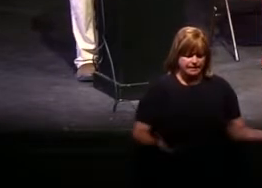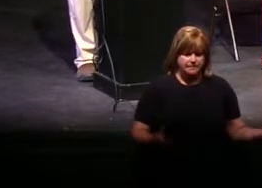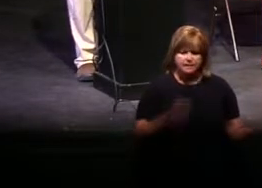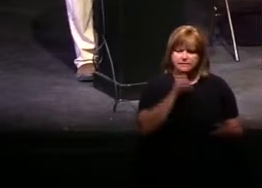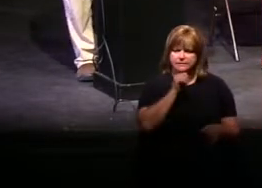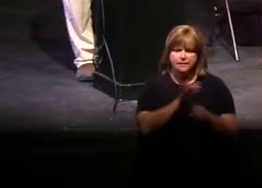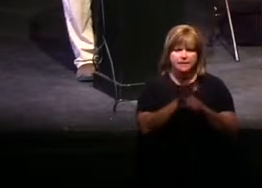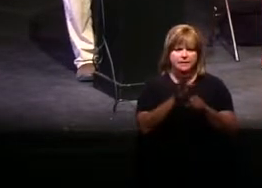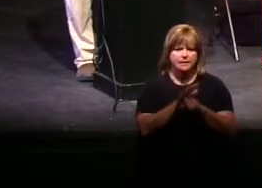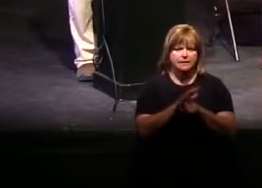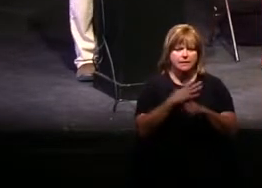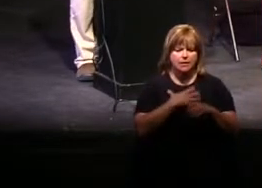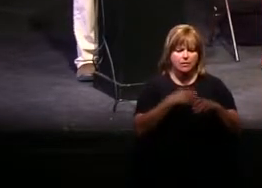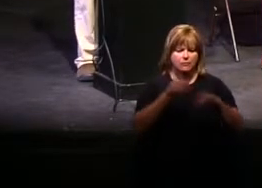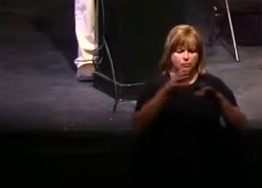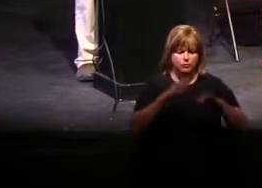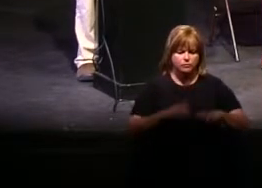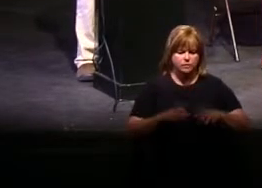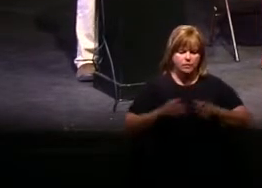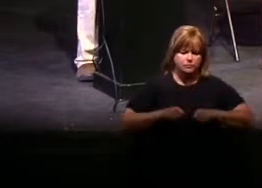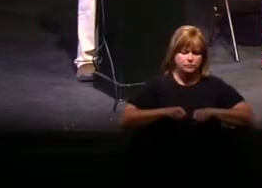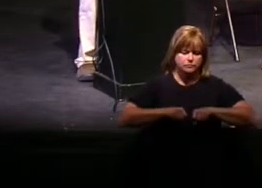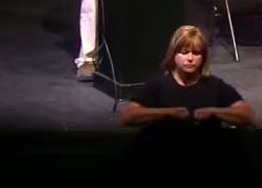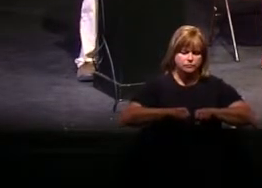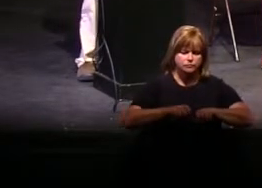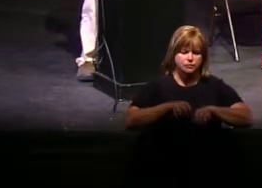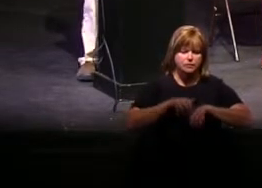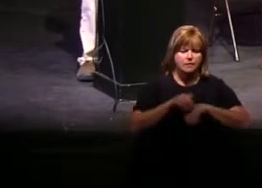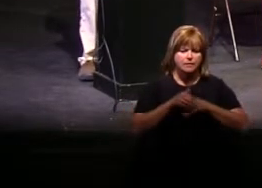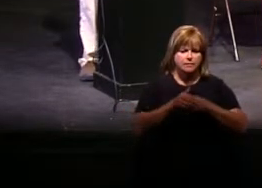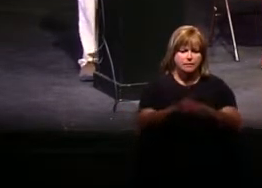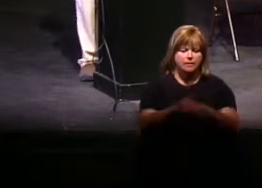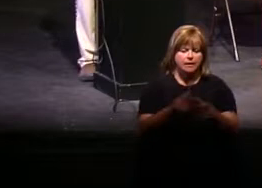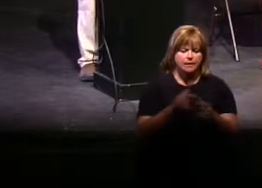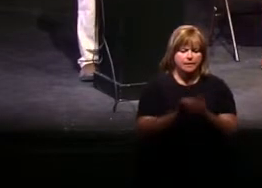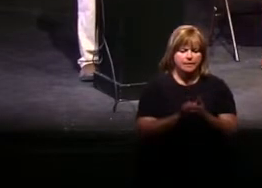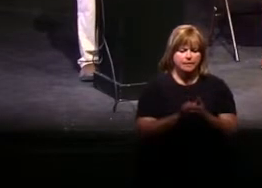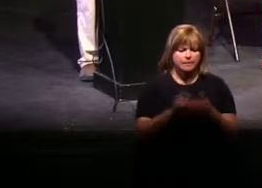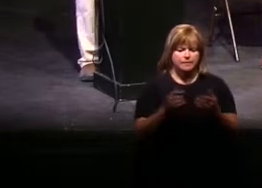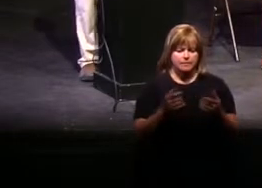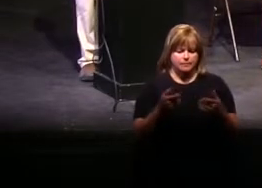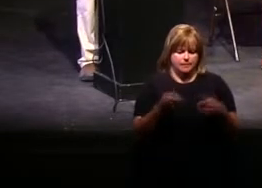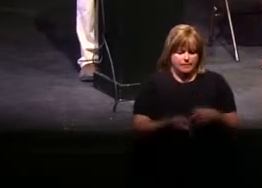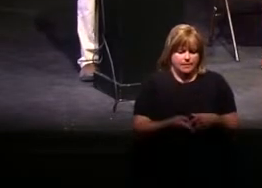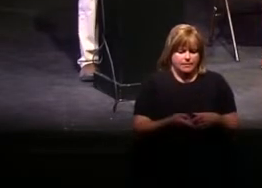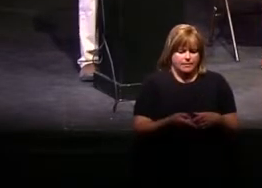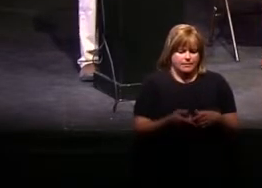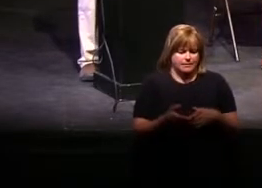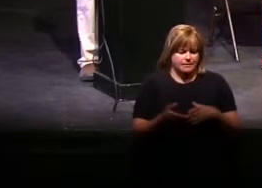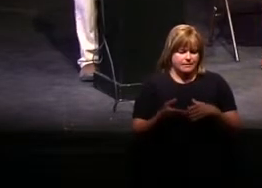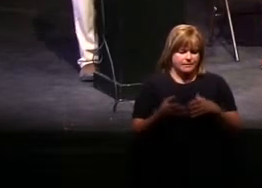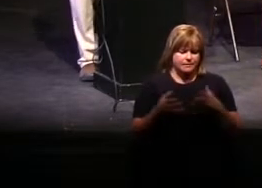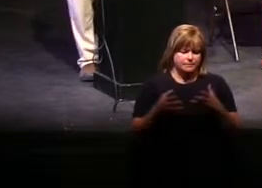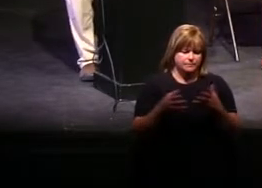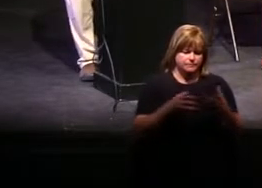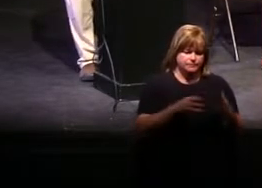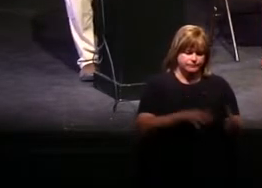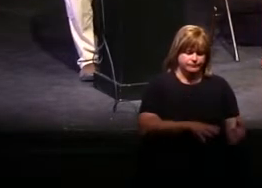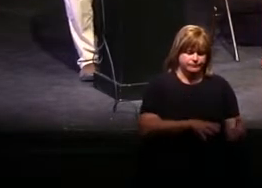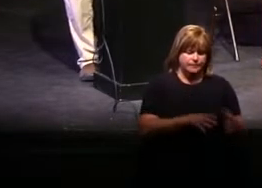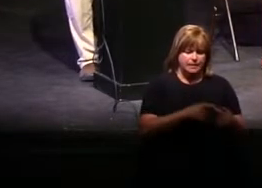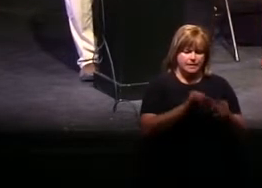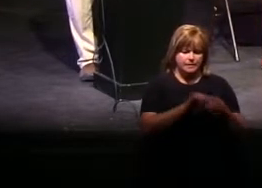Insufficient snowplows county, county of the blasted doe all winter in a drift, dust sift and feather duster